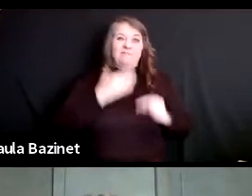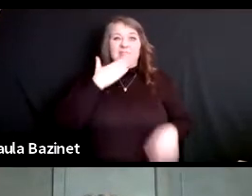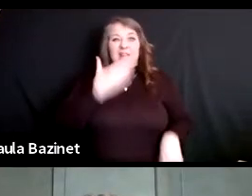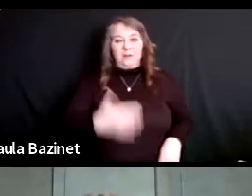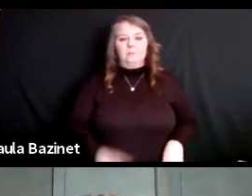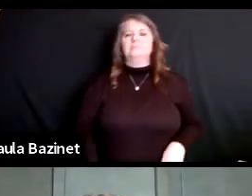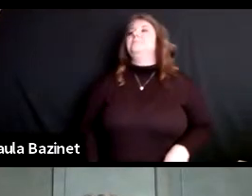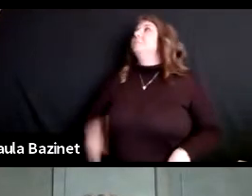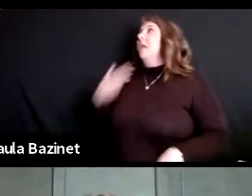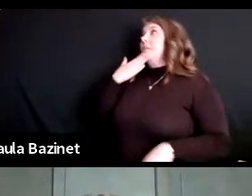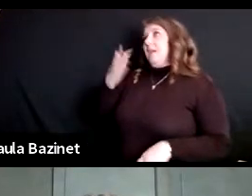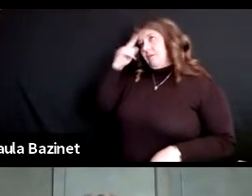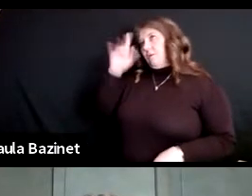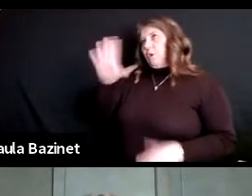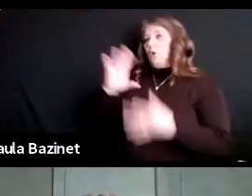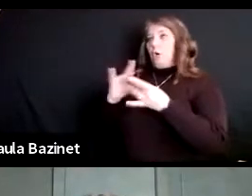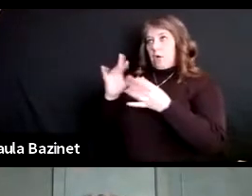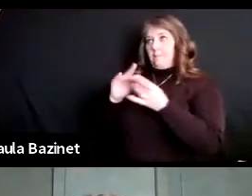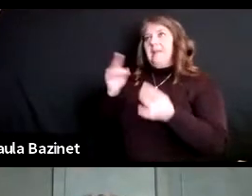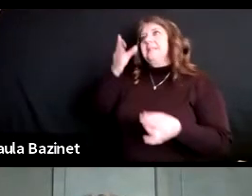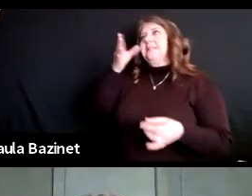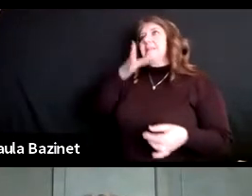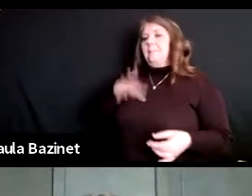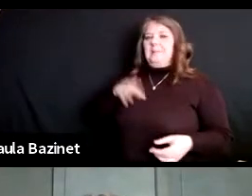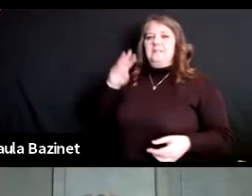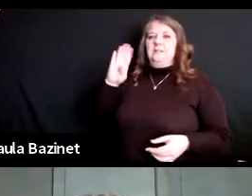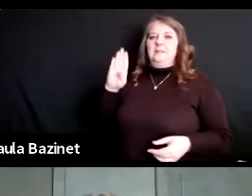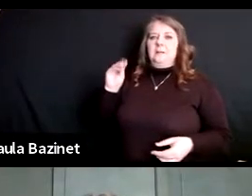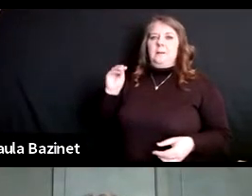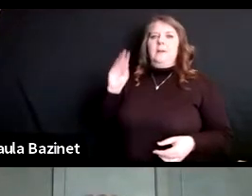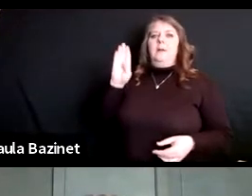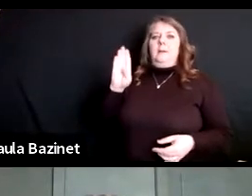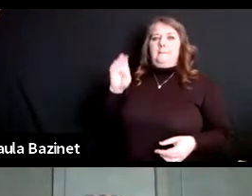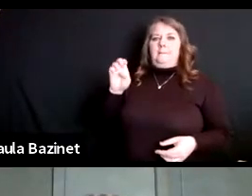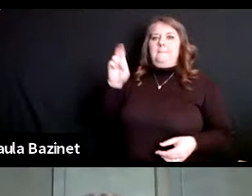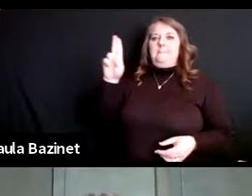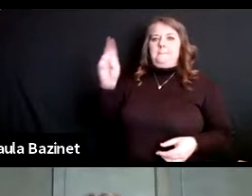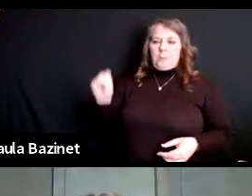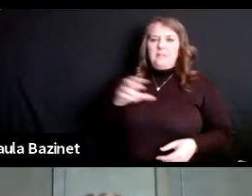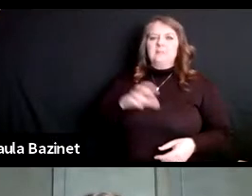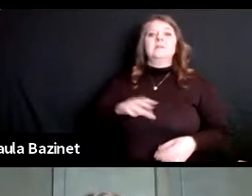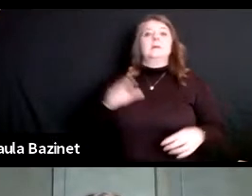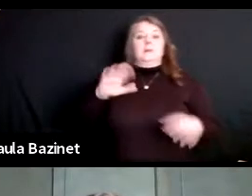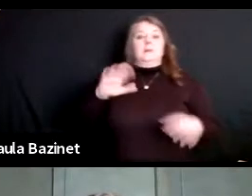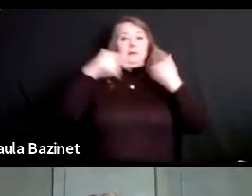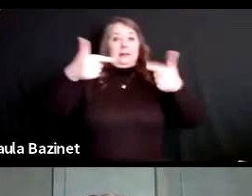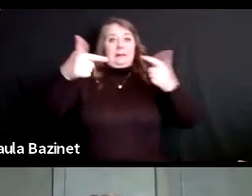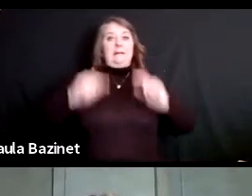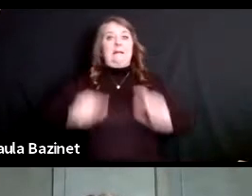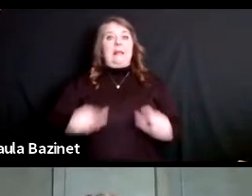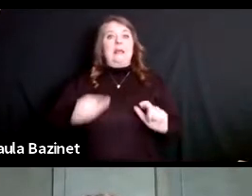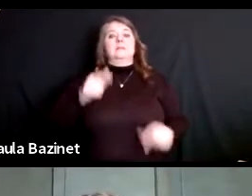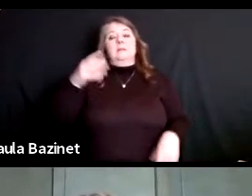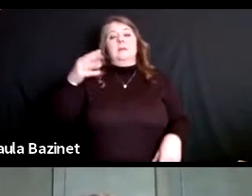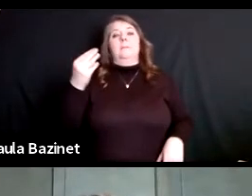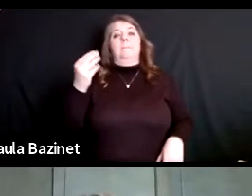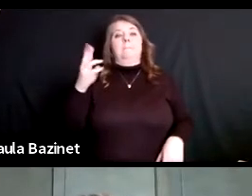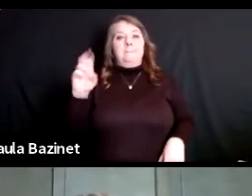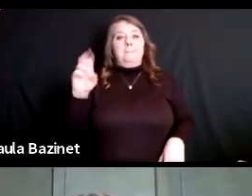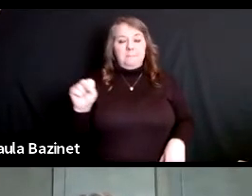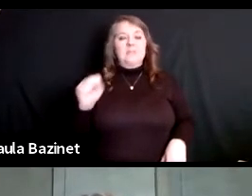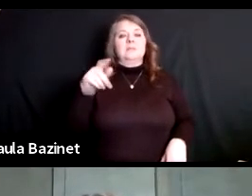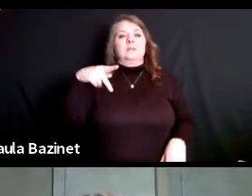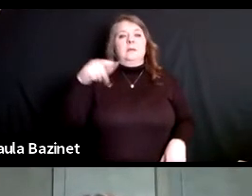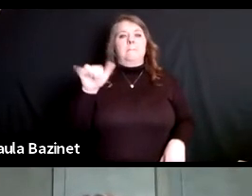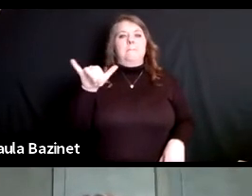Thank you for your comments, Mrs. Boyce. Mrs. Payne, you're up next. After Mrs. Payne will be